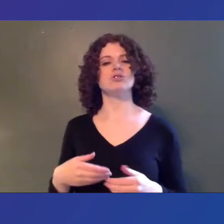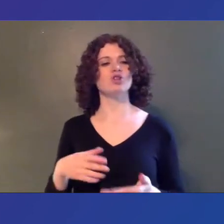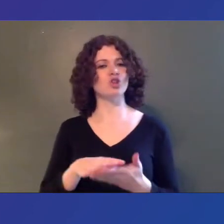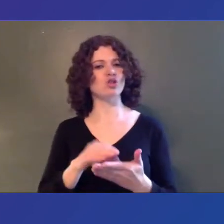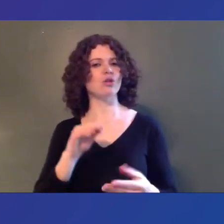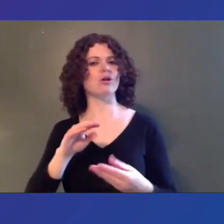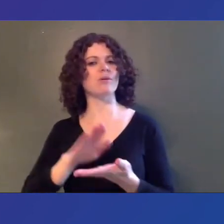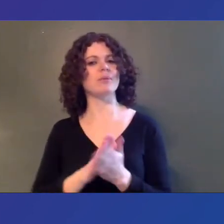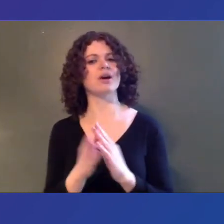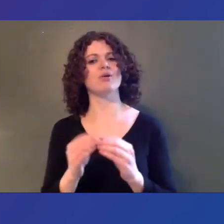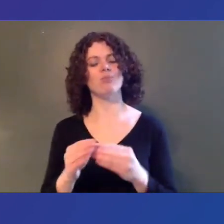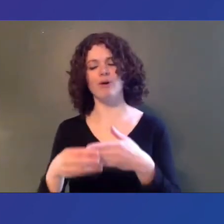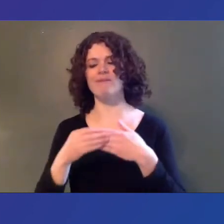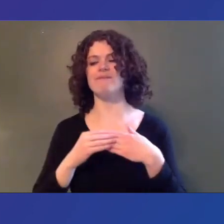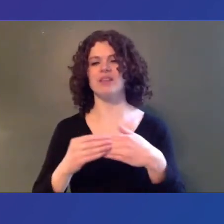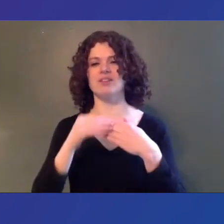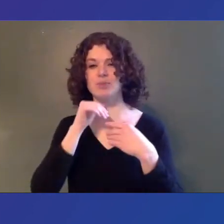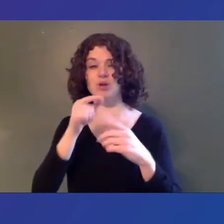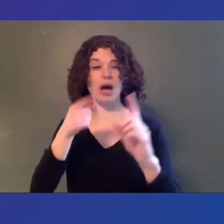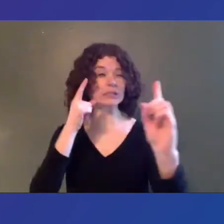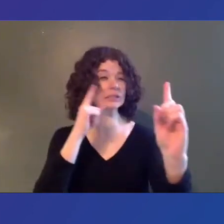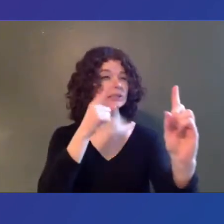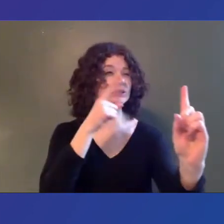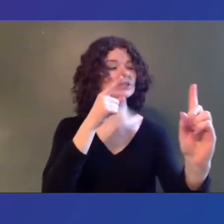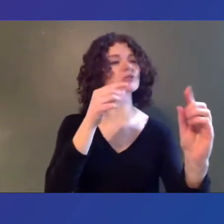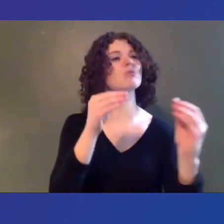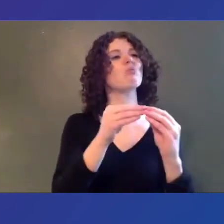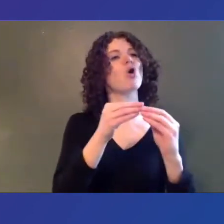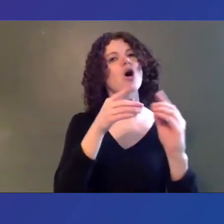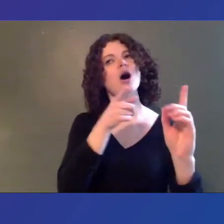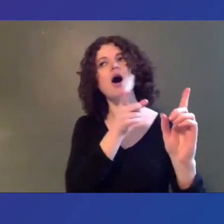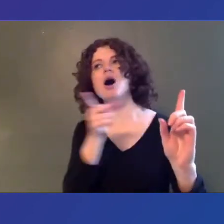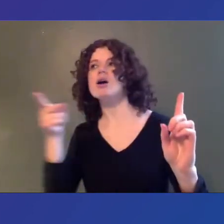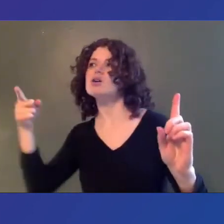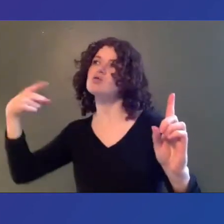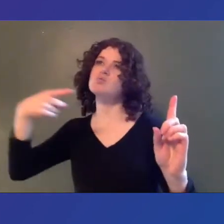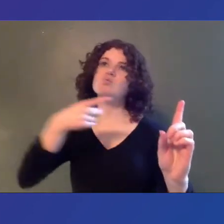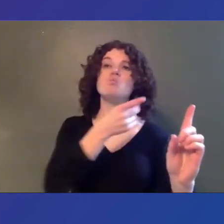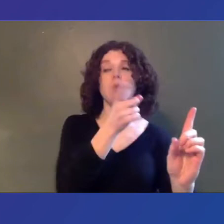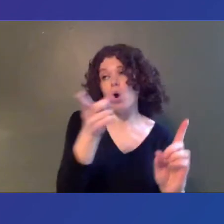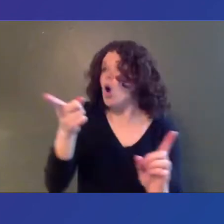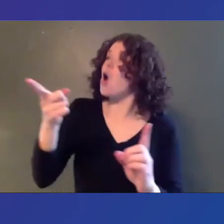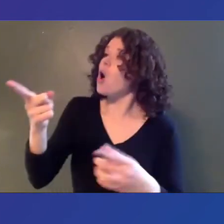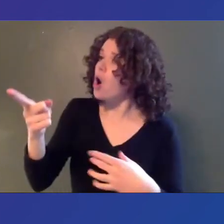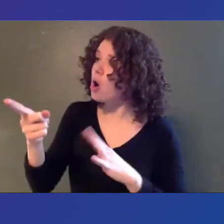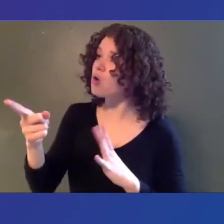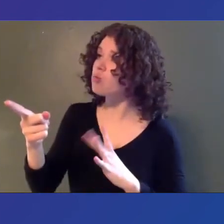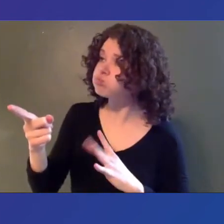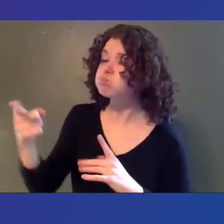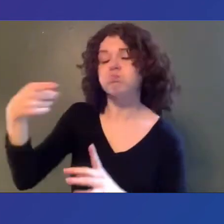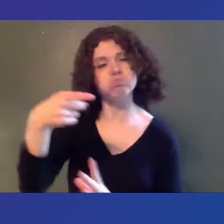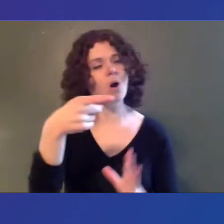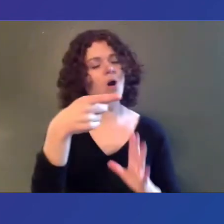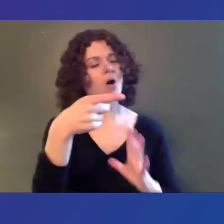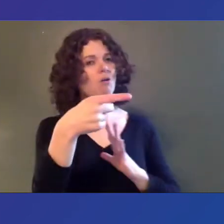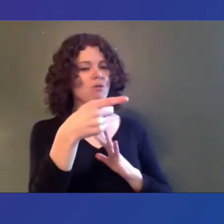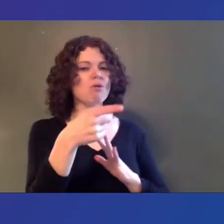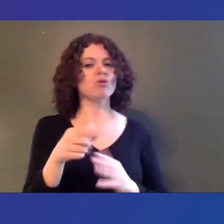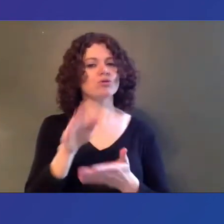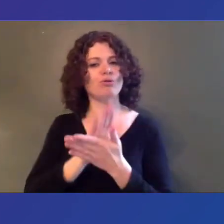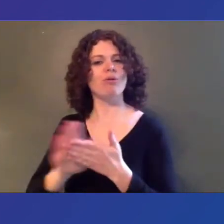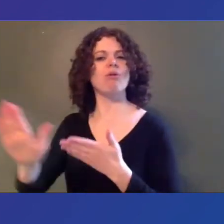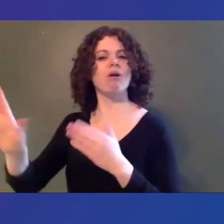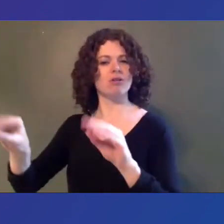out from my journey. I've learned that. I feel like in college, it's almost like I just have Gumby in my head. Just amenable to